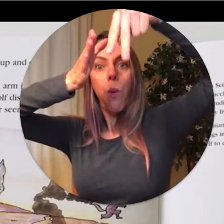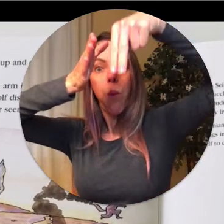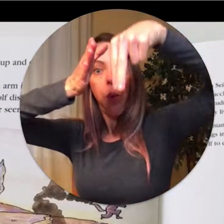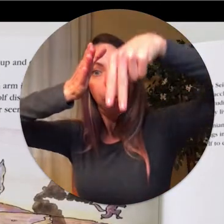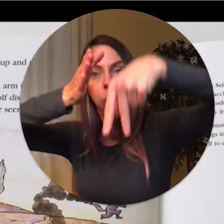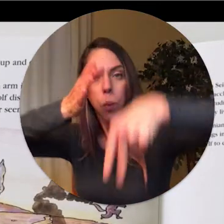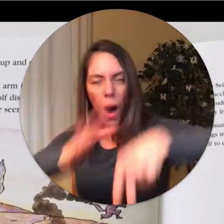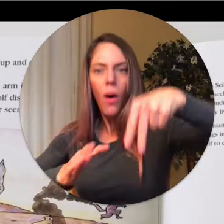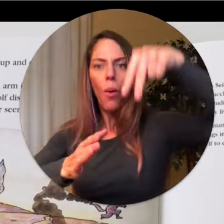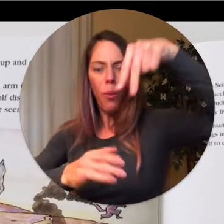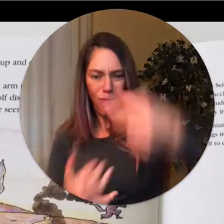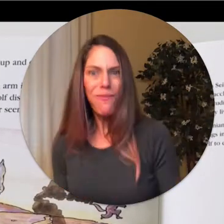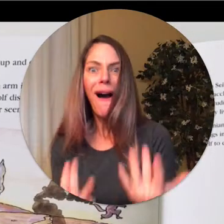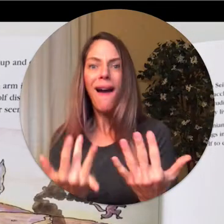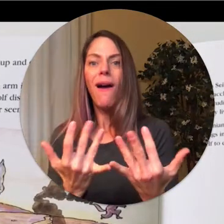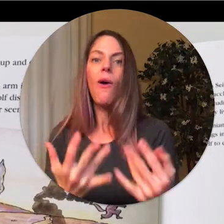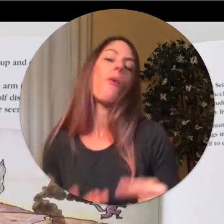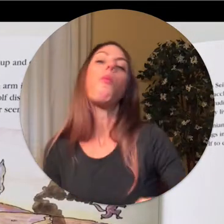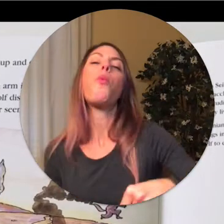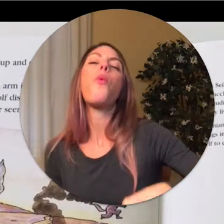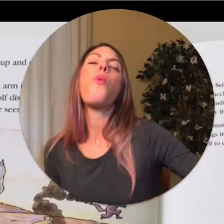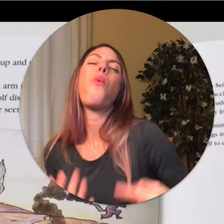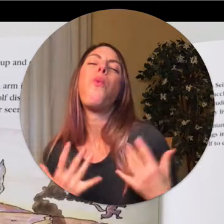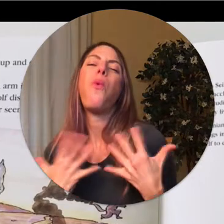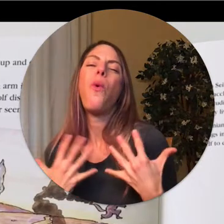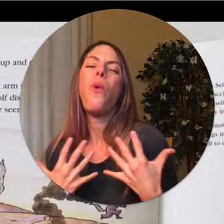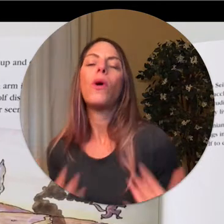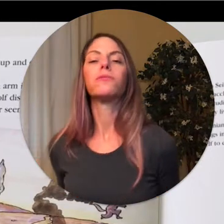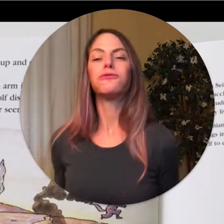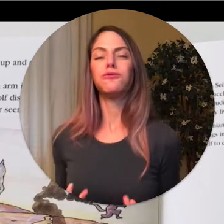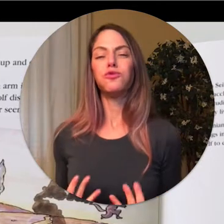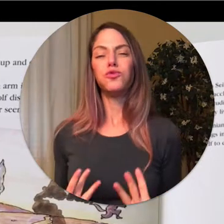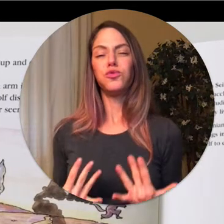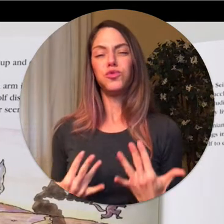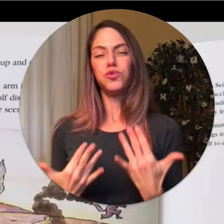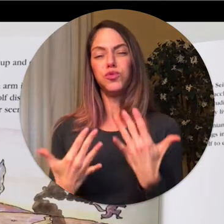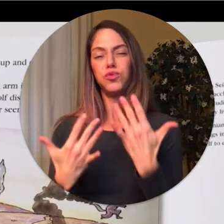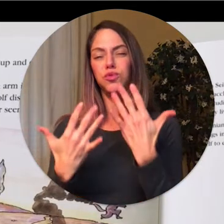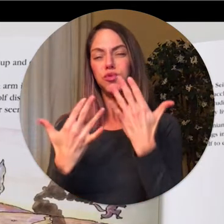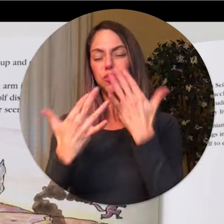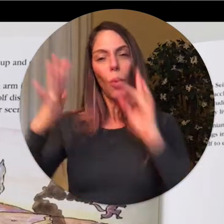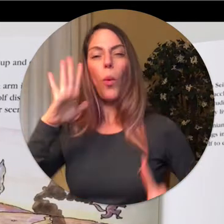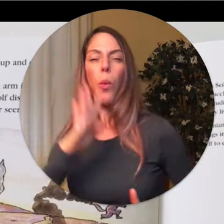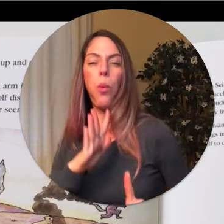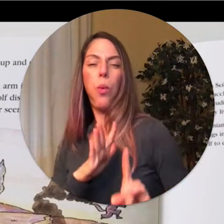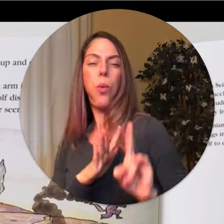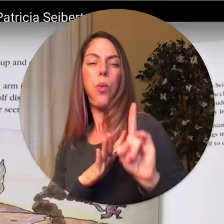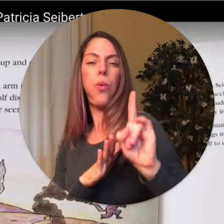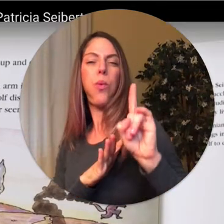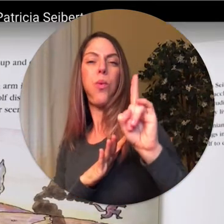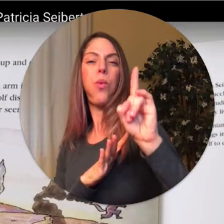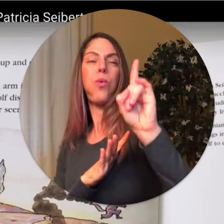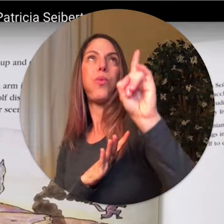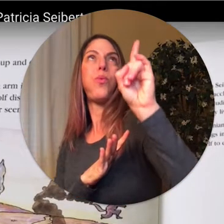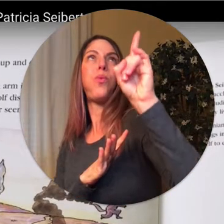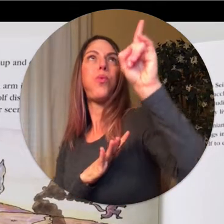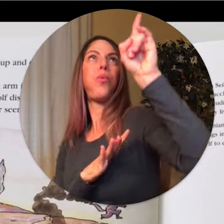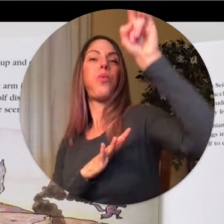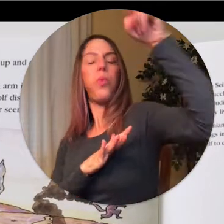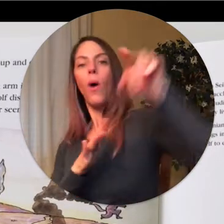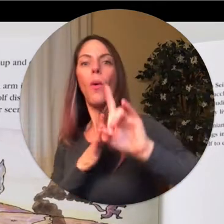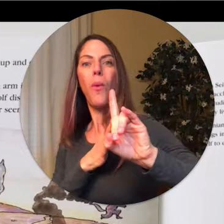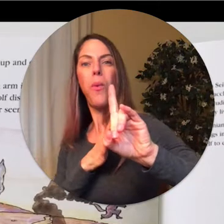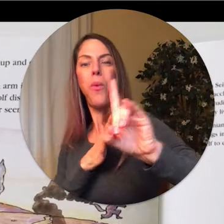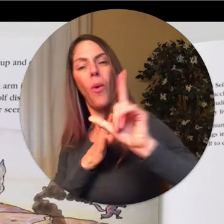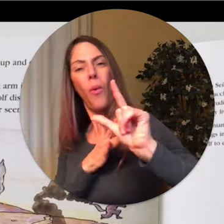pigs stood arm in arm in front of the sturdy brick house as they watched the wolf disappear into the distance. From that